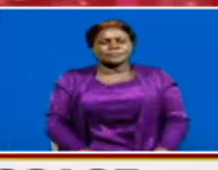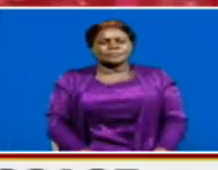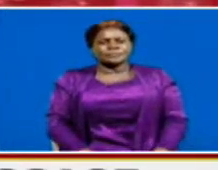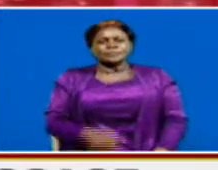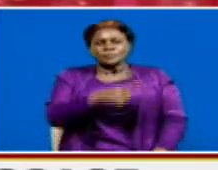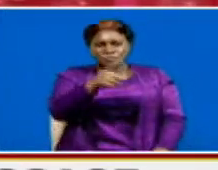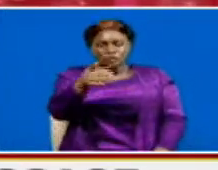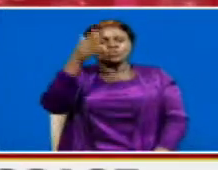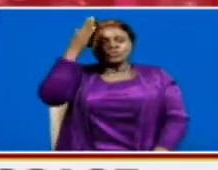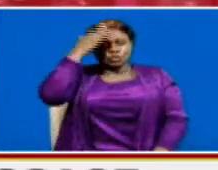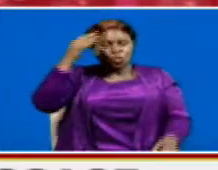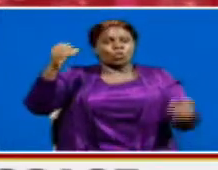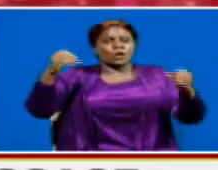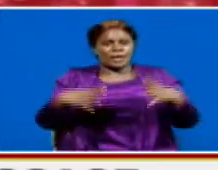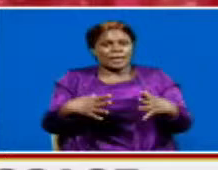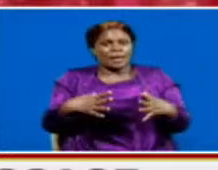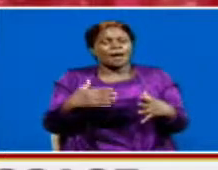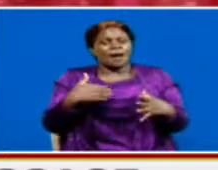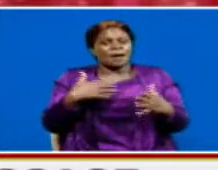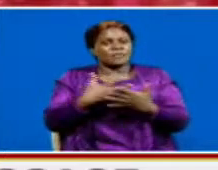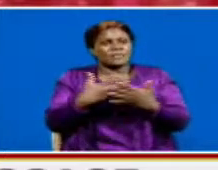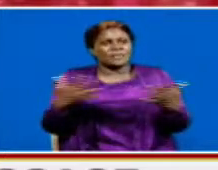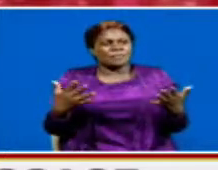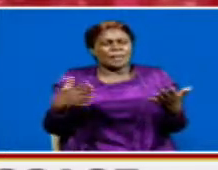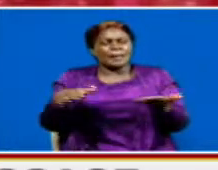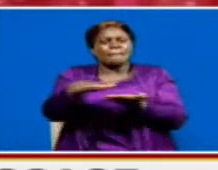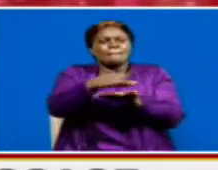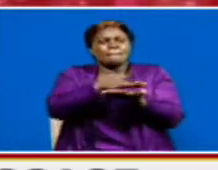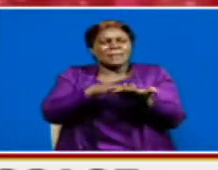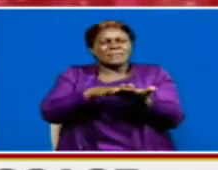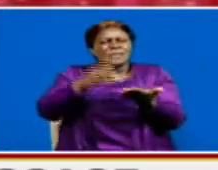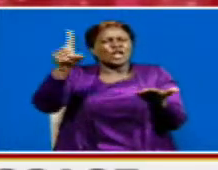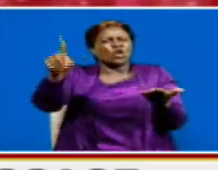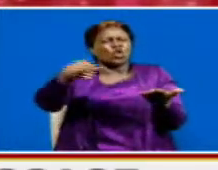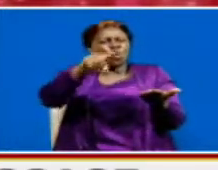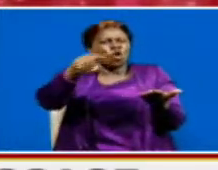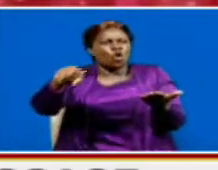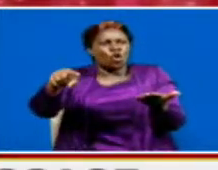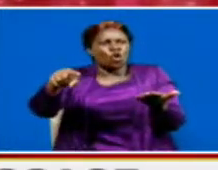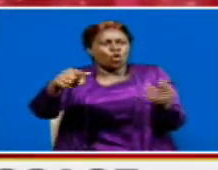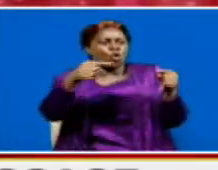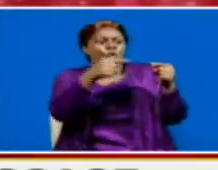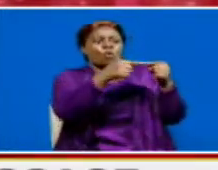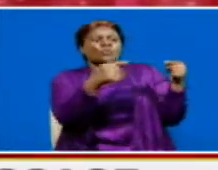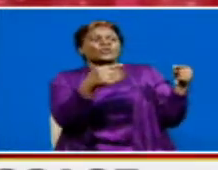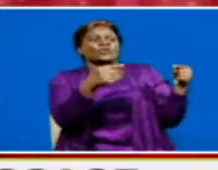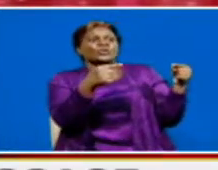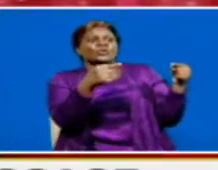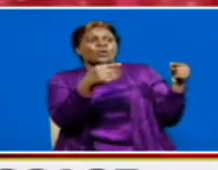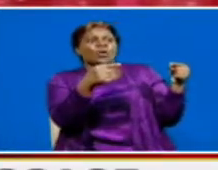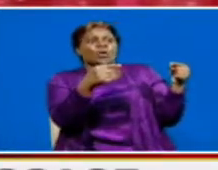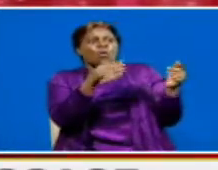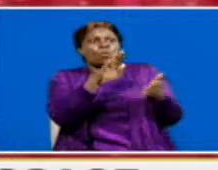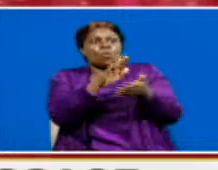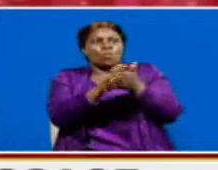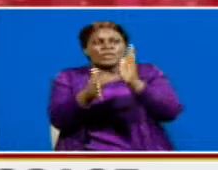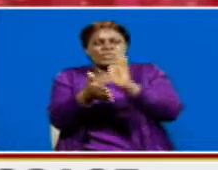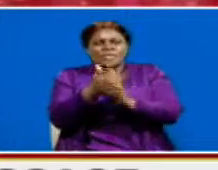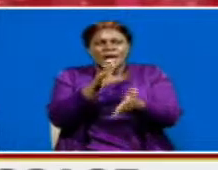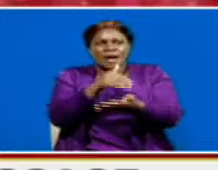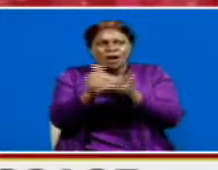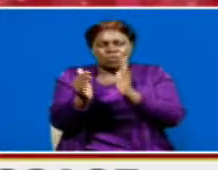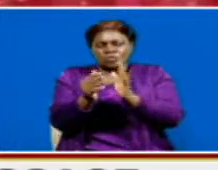you will agree with me that there is something fundamentally wrong with opposition without any